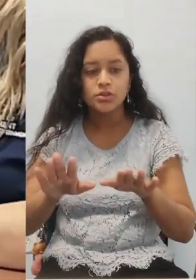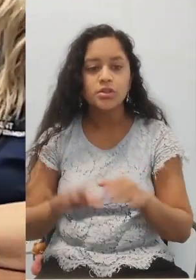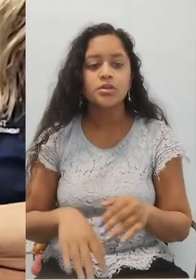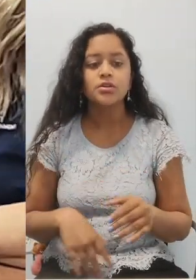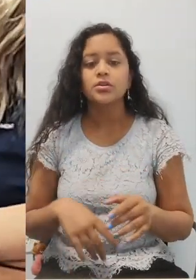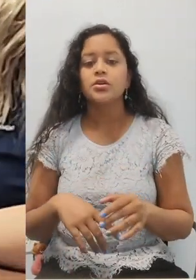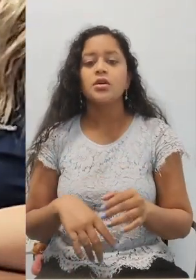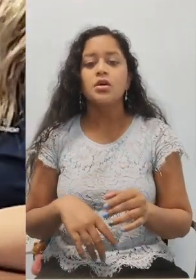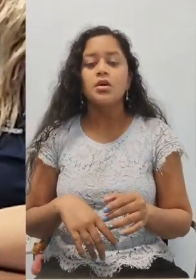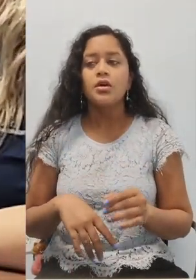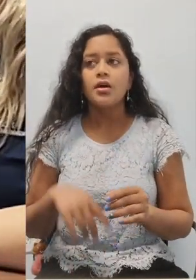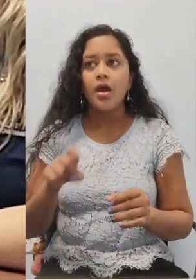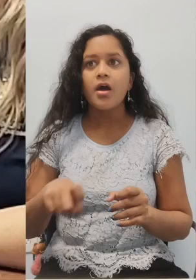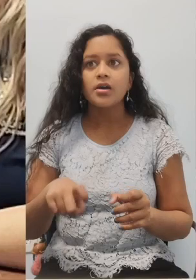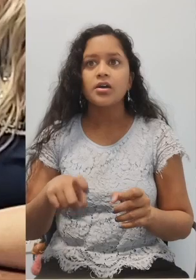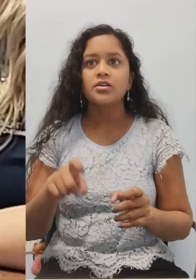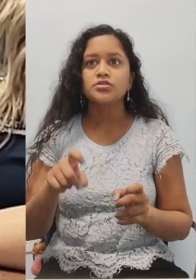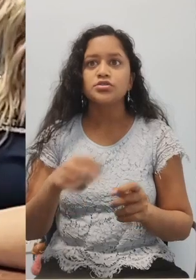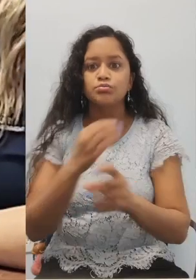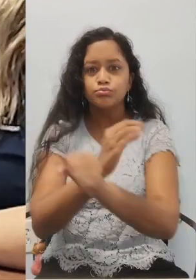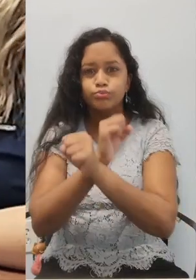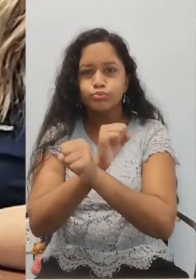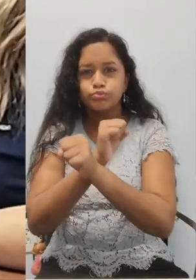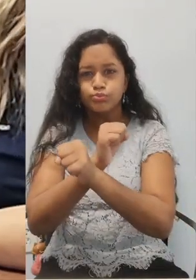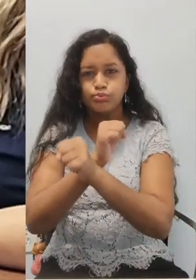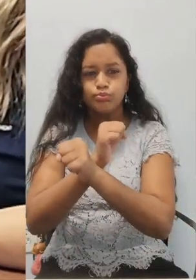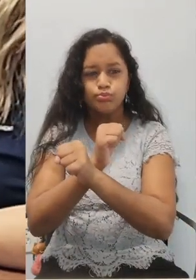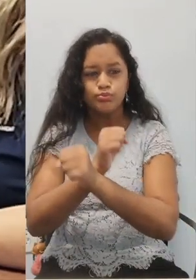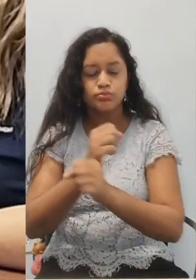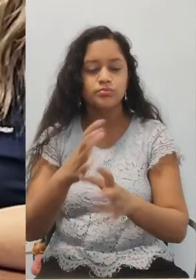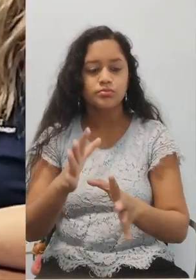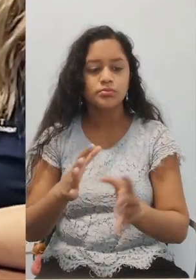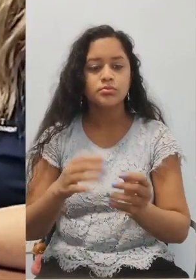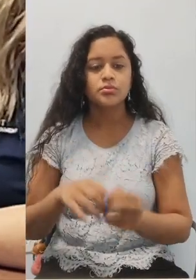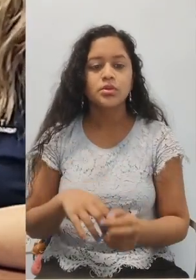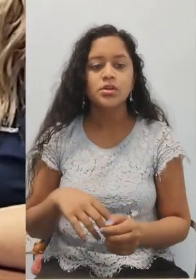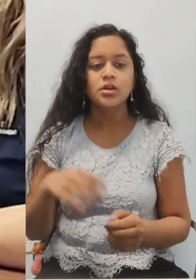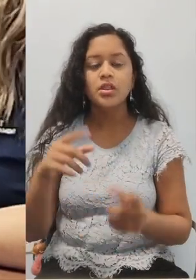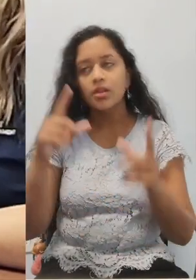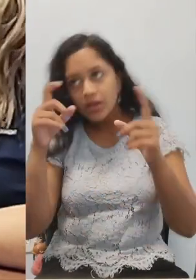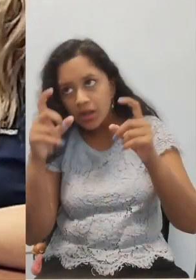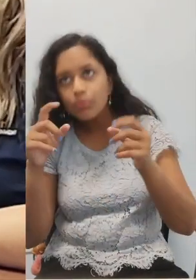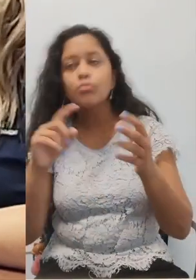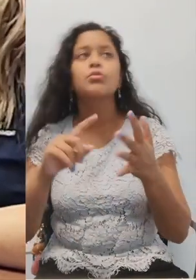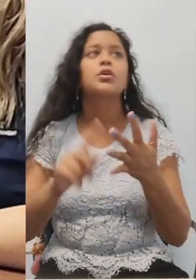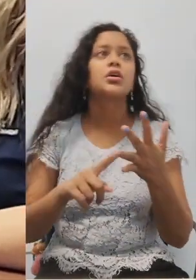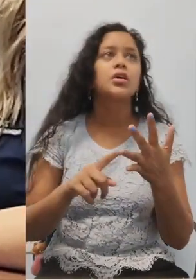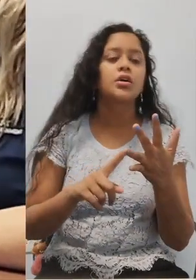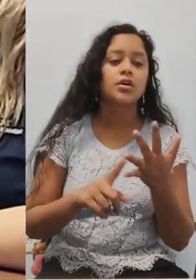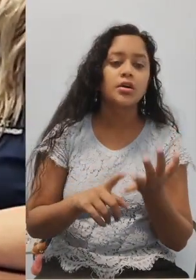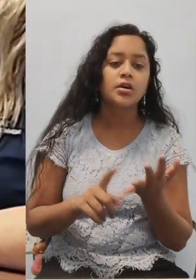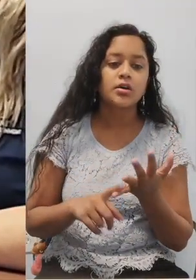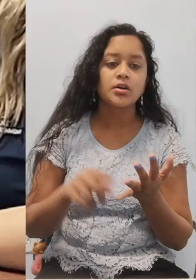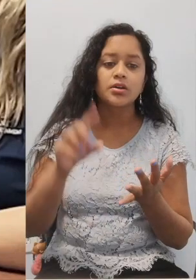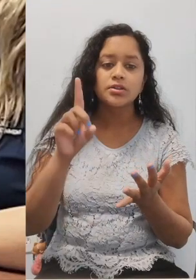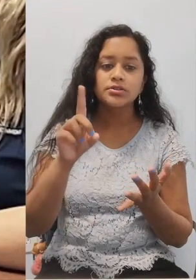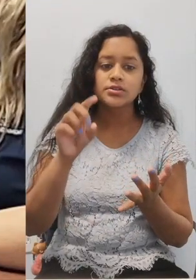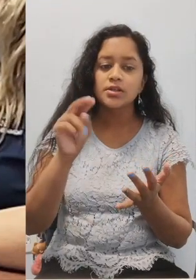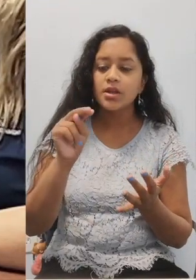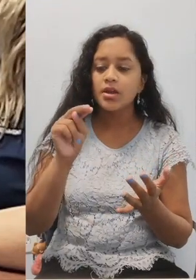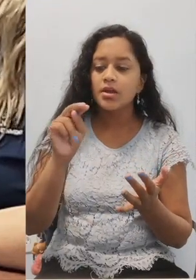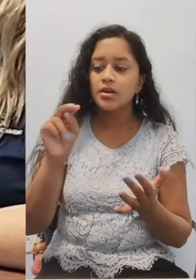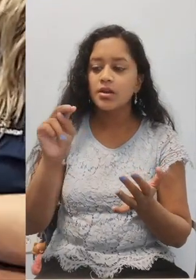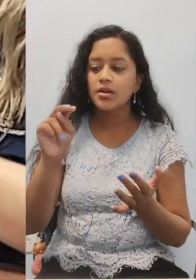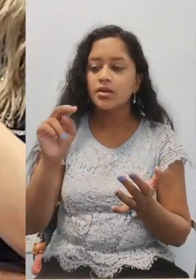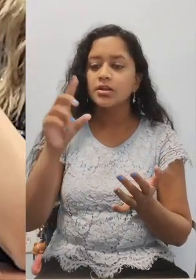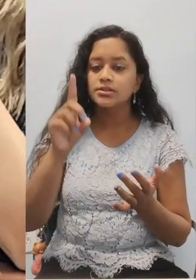deep sea sharks. And for that, we use special equipment that can withstand the immense pressure in the deep ocean. And we use